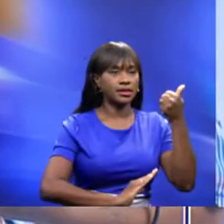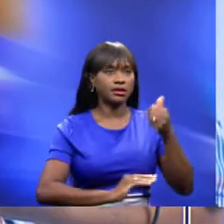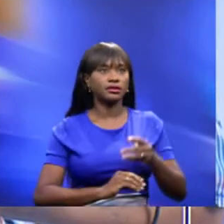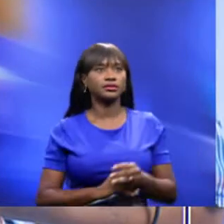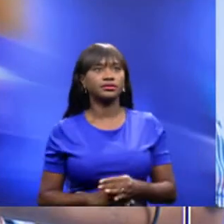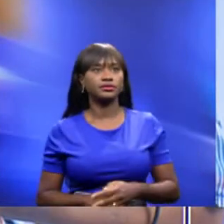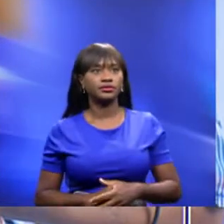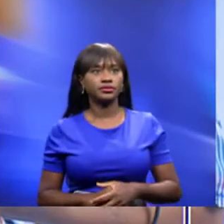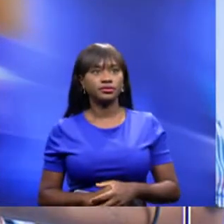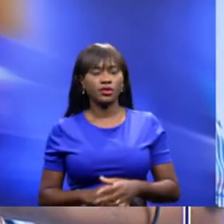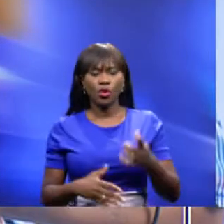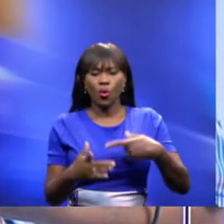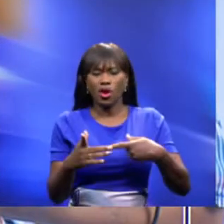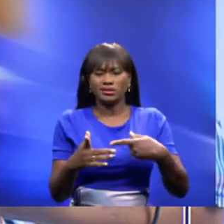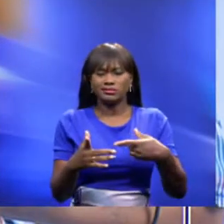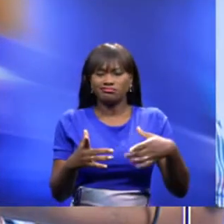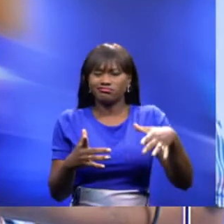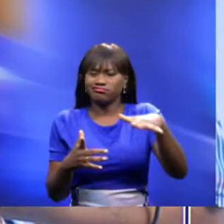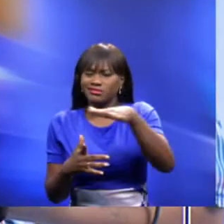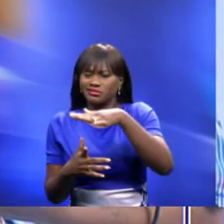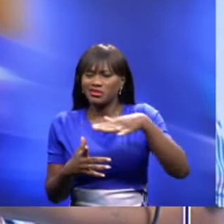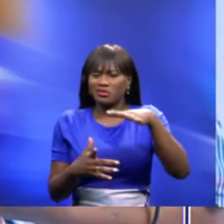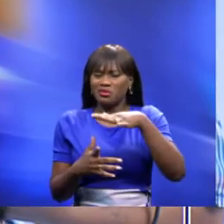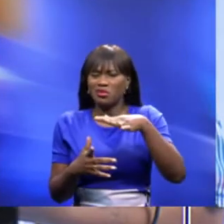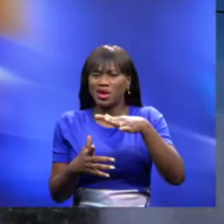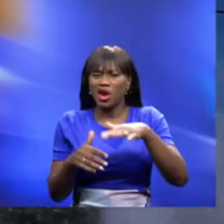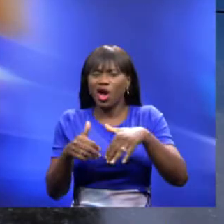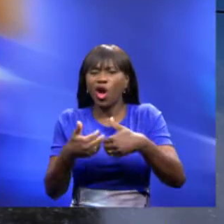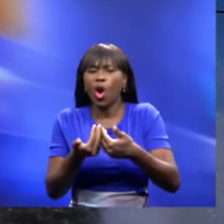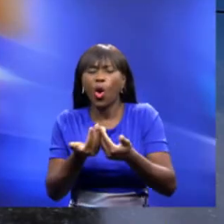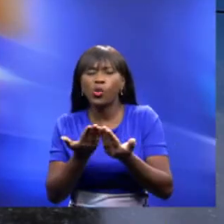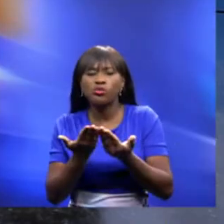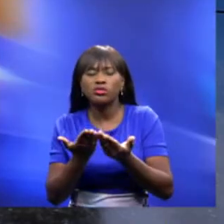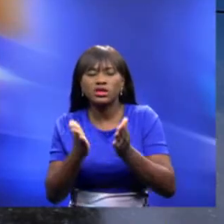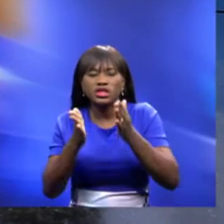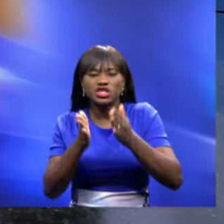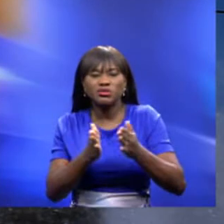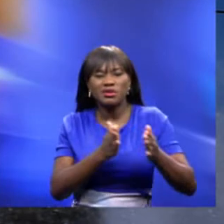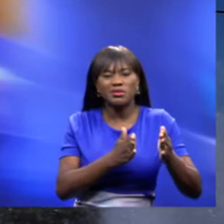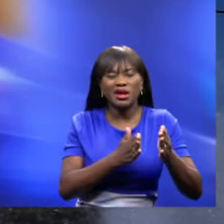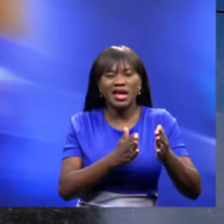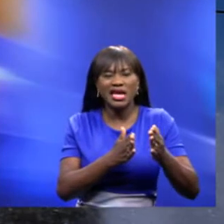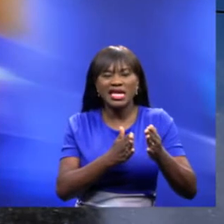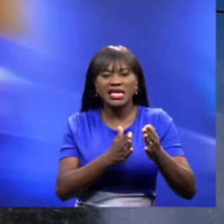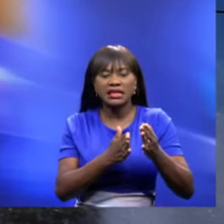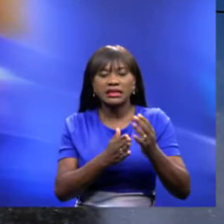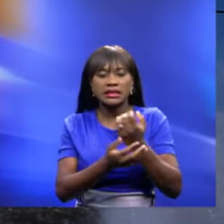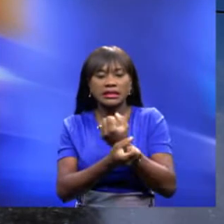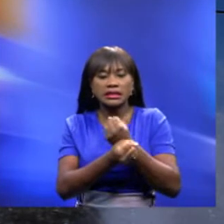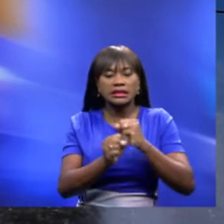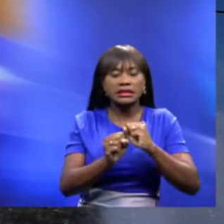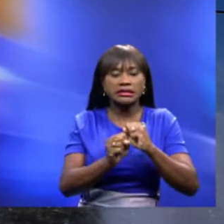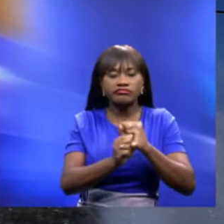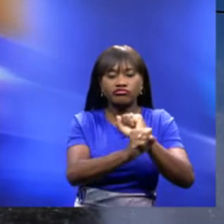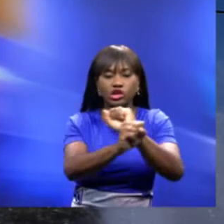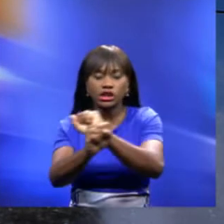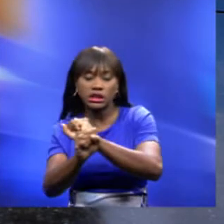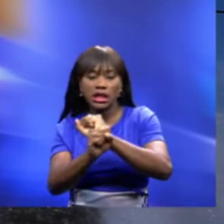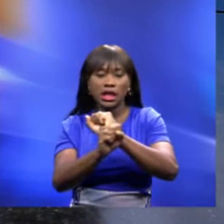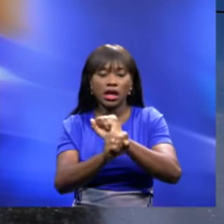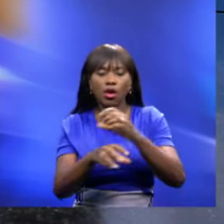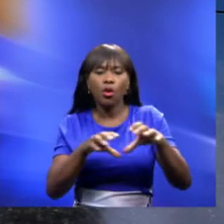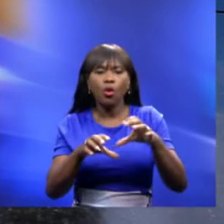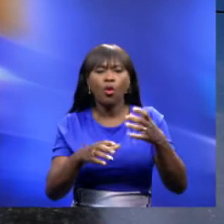business environment like in terms of preparing and safeguarding against that type of activity? Where are we?